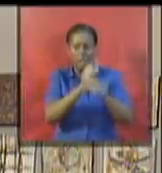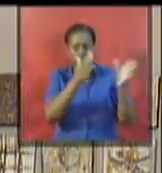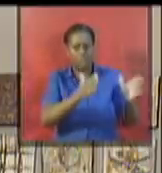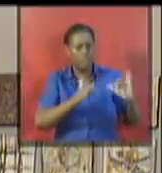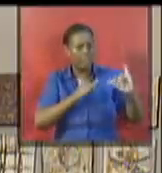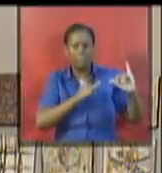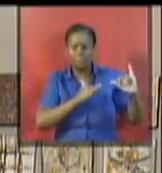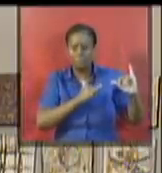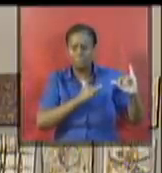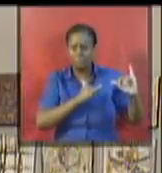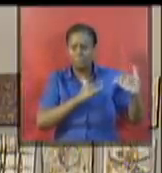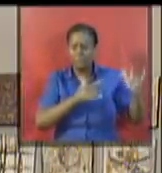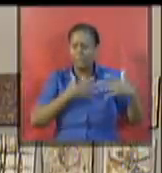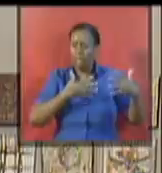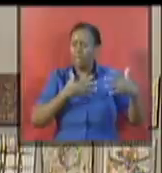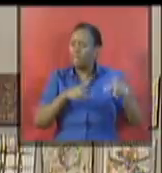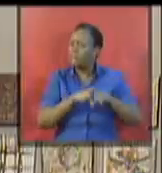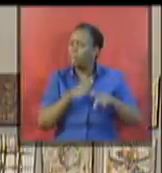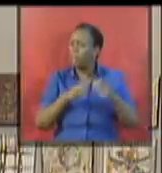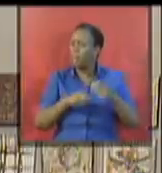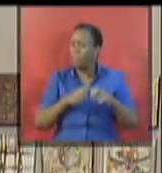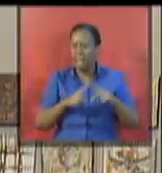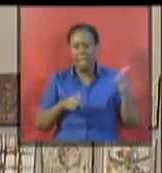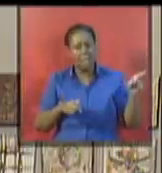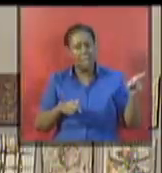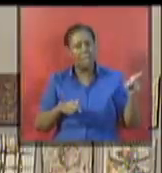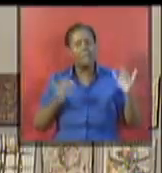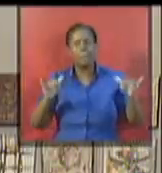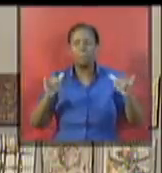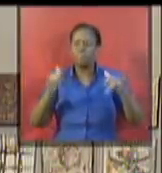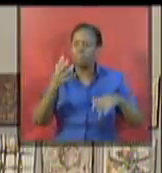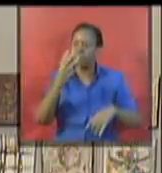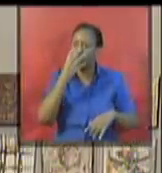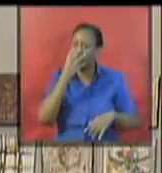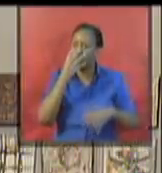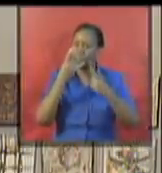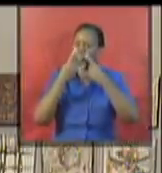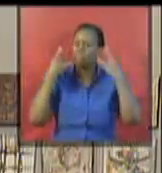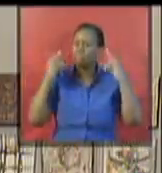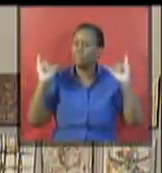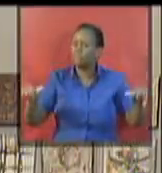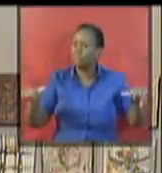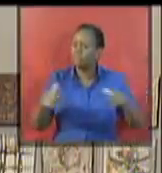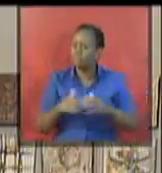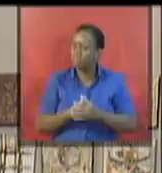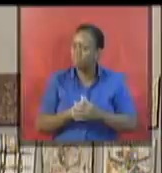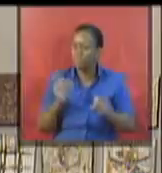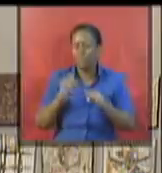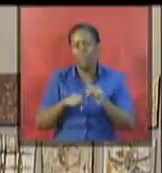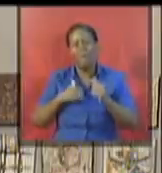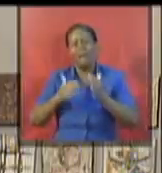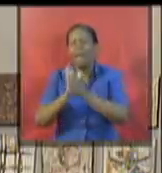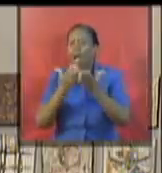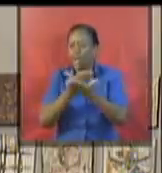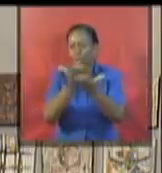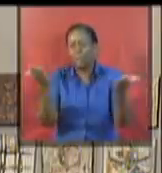public, please, please, it's not just about you, it's about protecting everyone. Please continue to